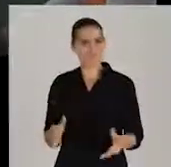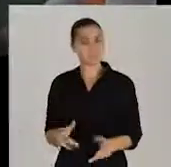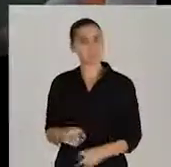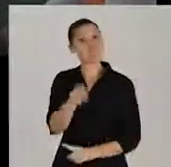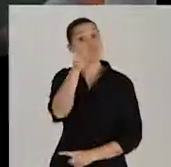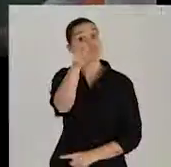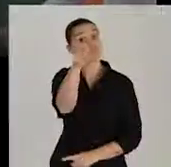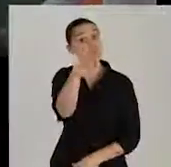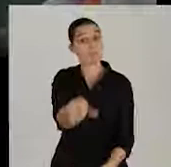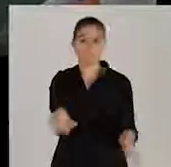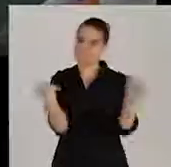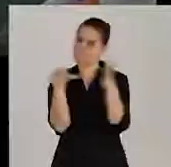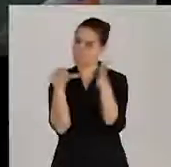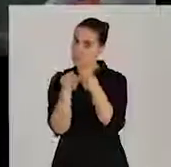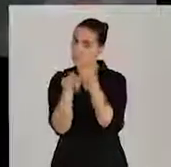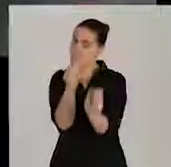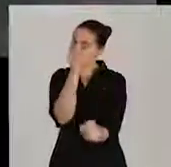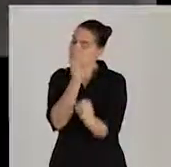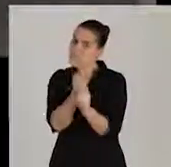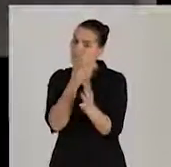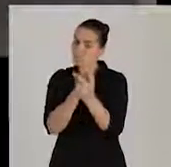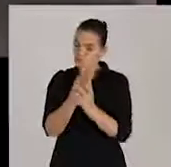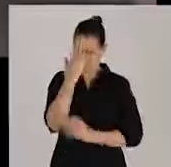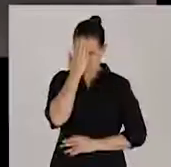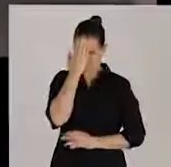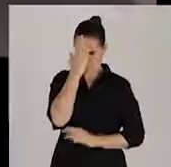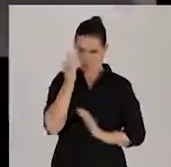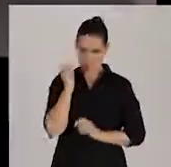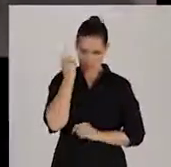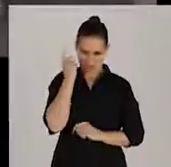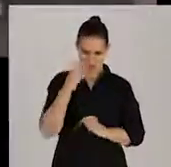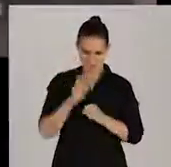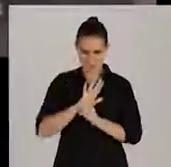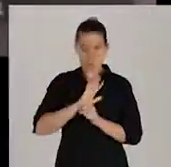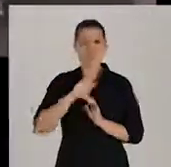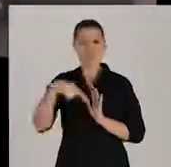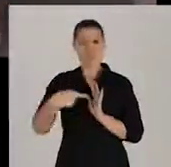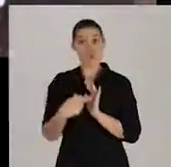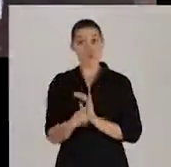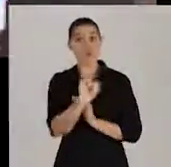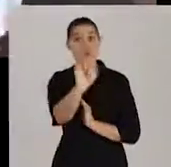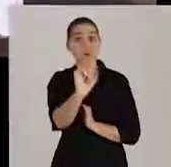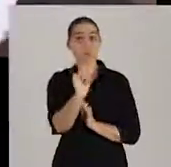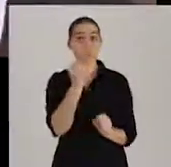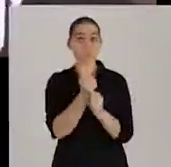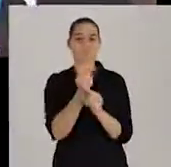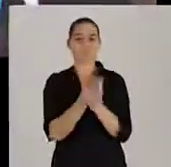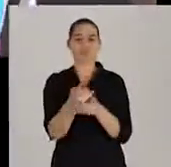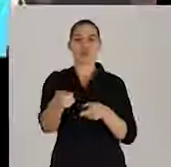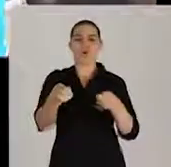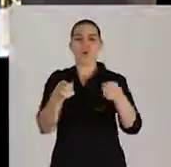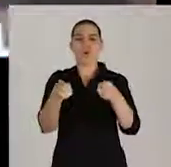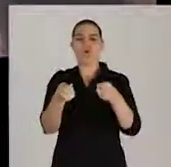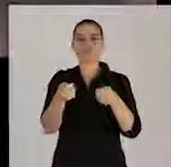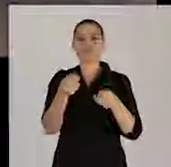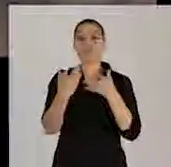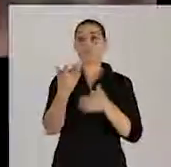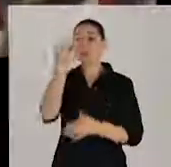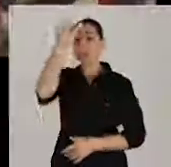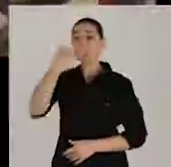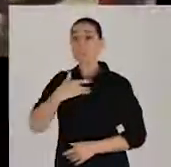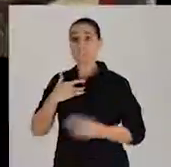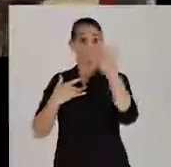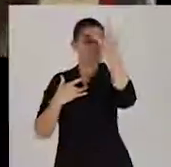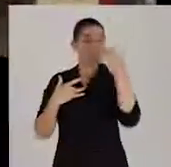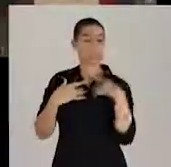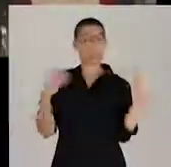important in preventing TB transmission from one patient to another, from a patient to a visitor in your clinic,